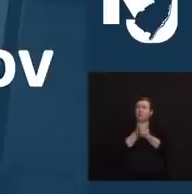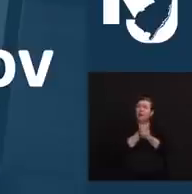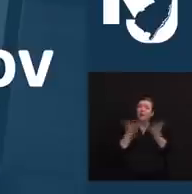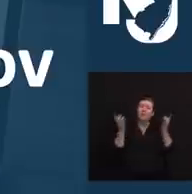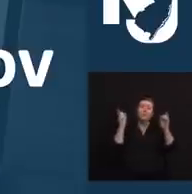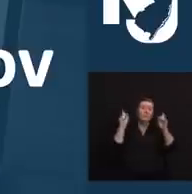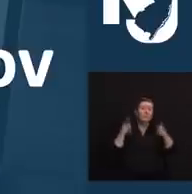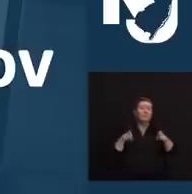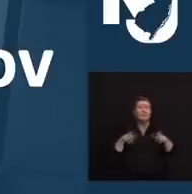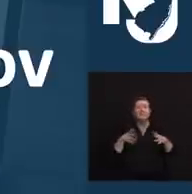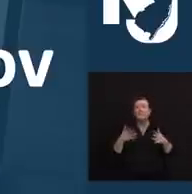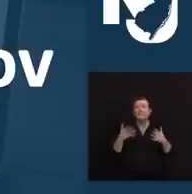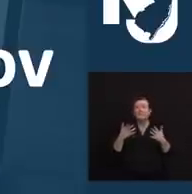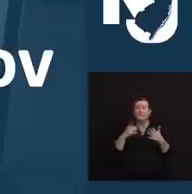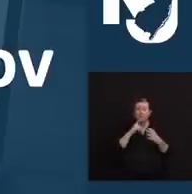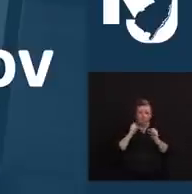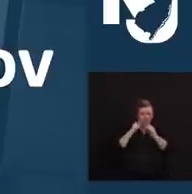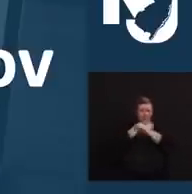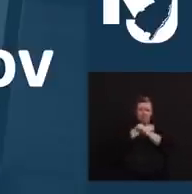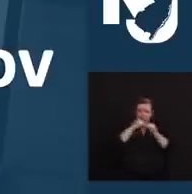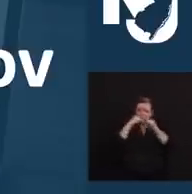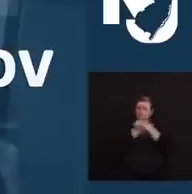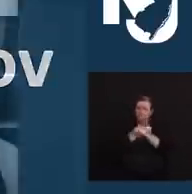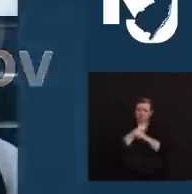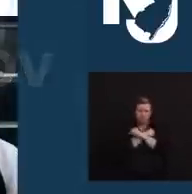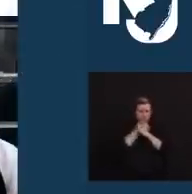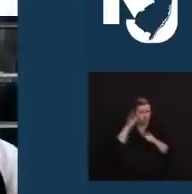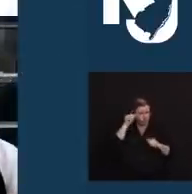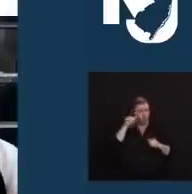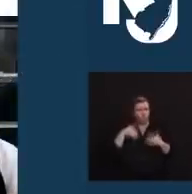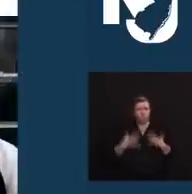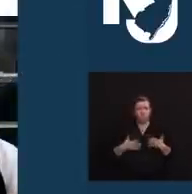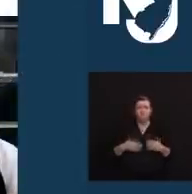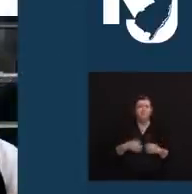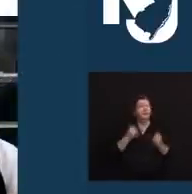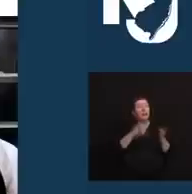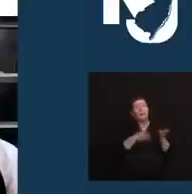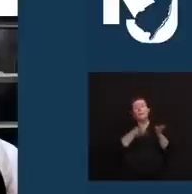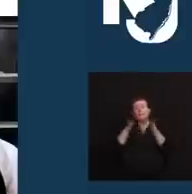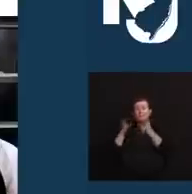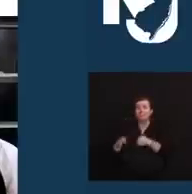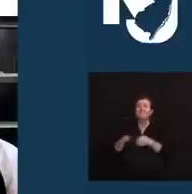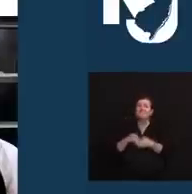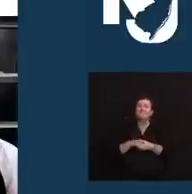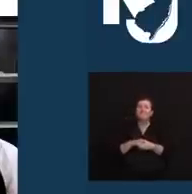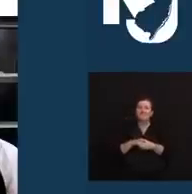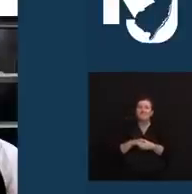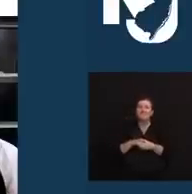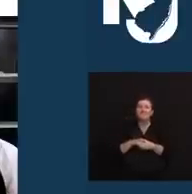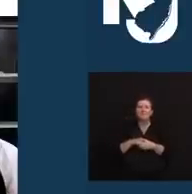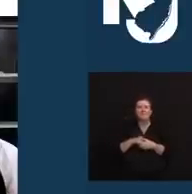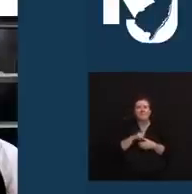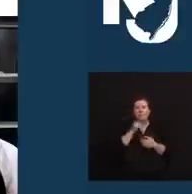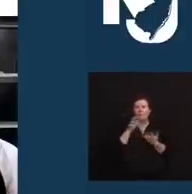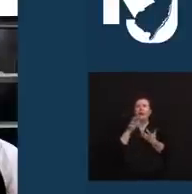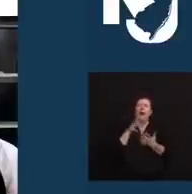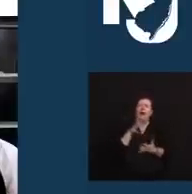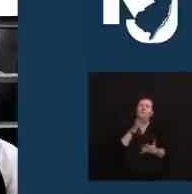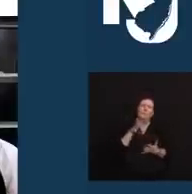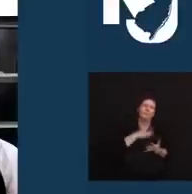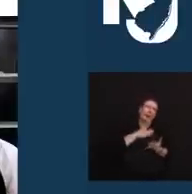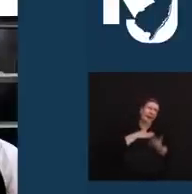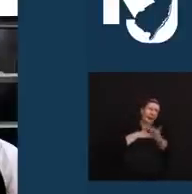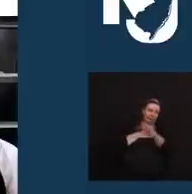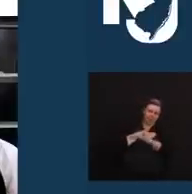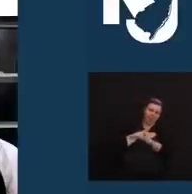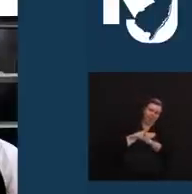to push back. Finally, switching gears one more time for today, and please don't laugh at the